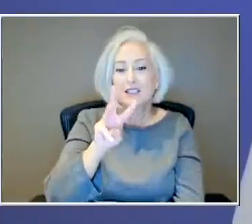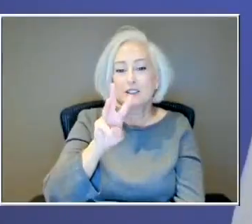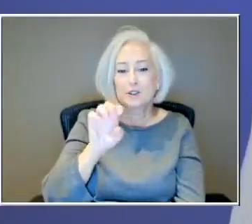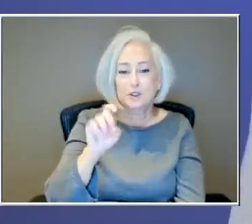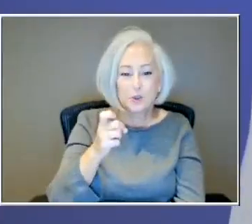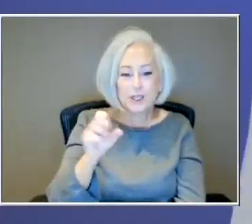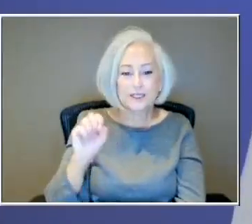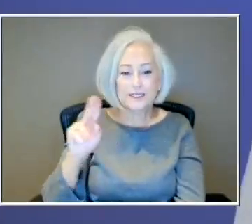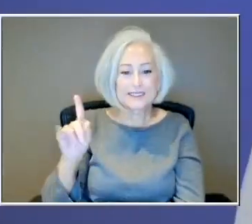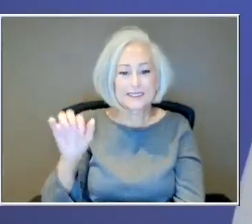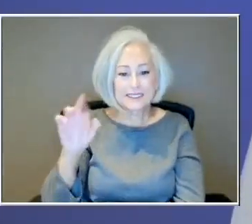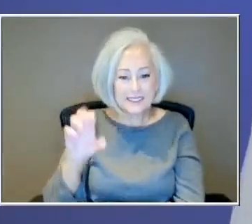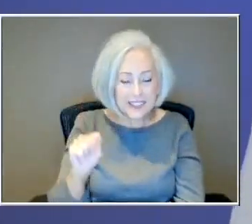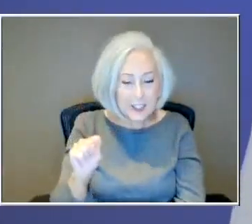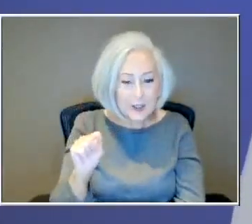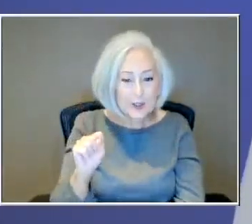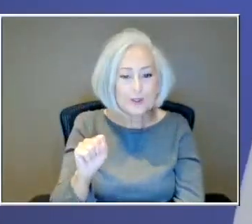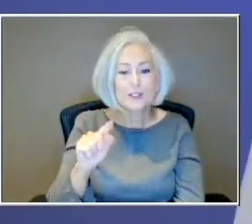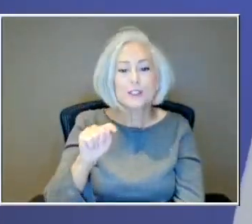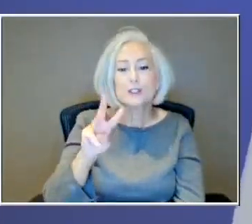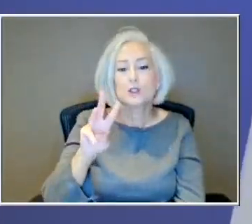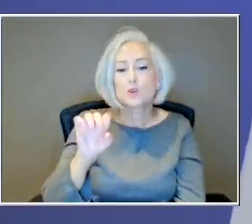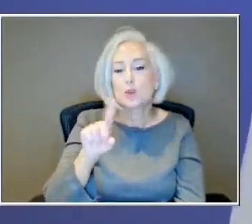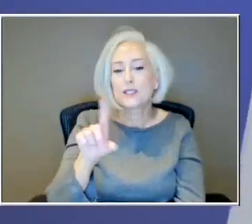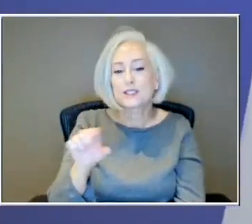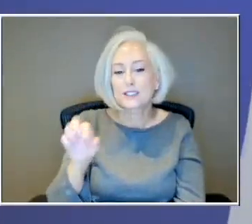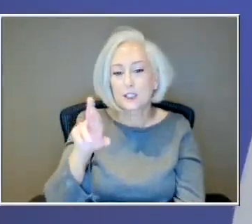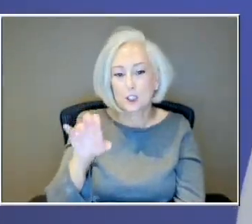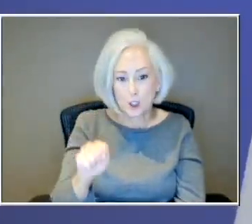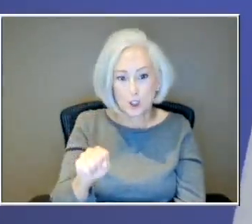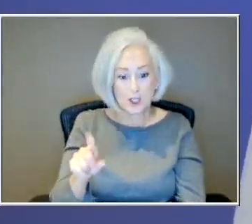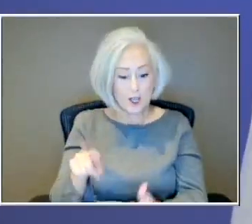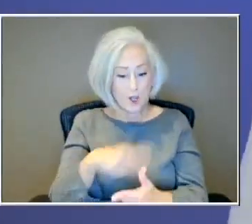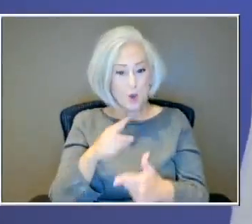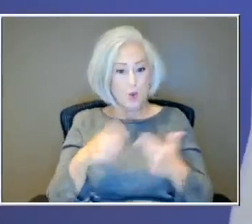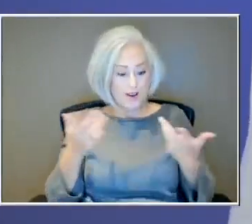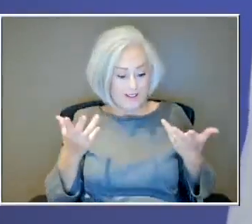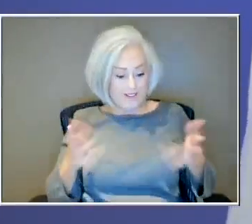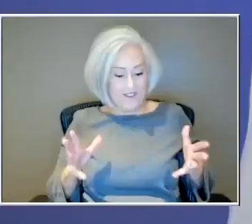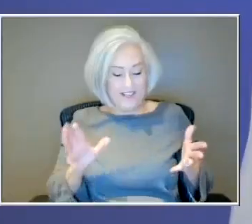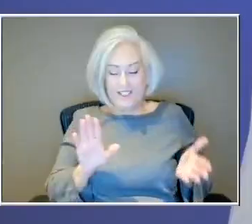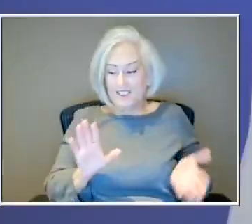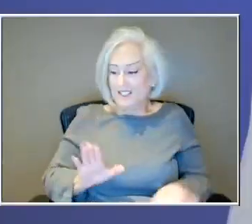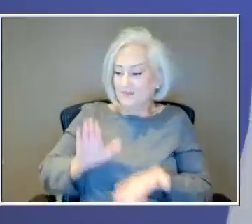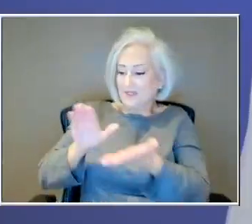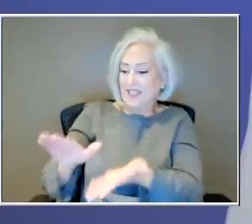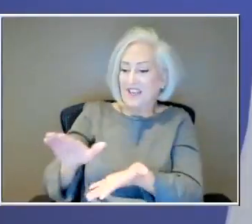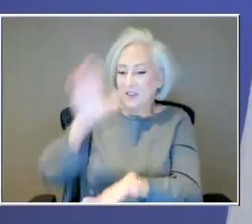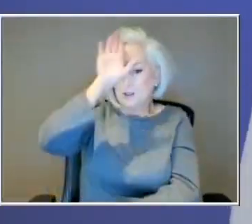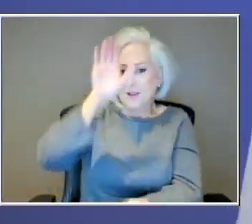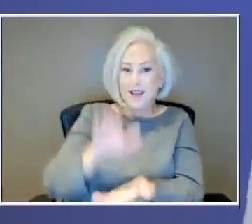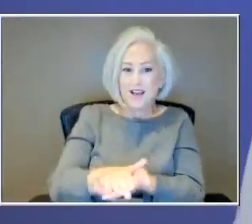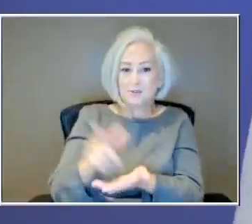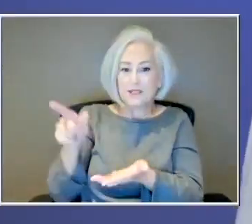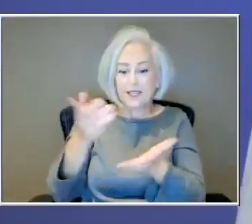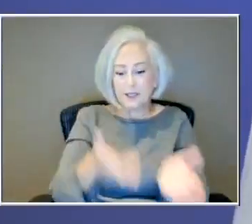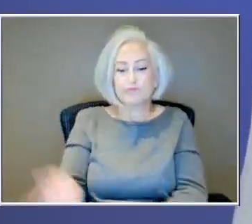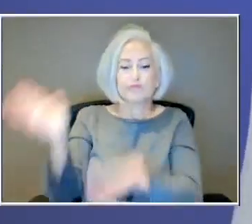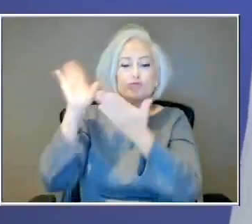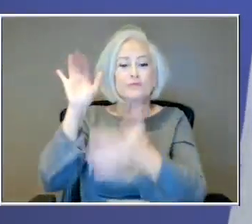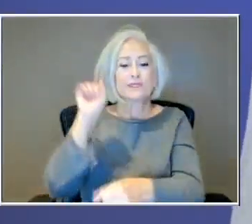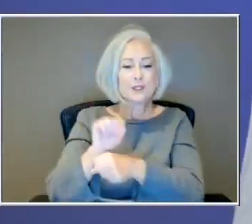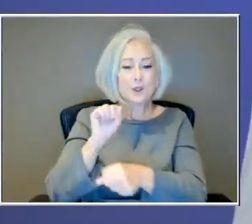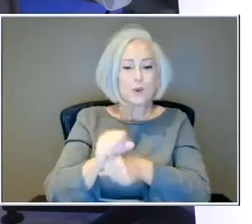And a little bit of like the Twizzlers in there, and then when I'm done, I just give them to my husband, who brings them to work. Good. And then he just gives them away